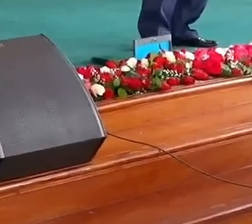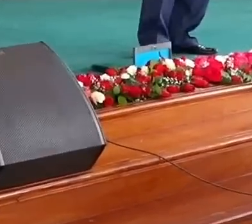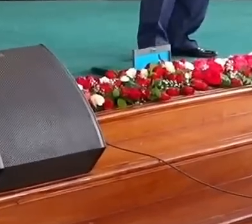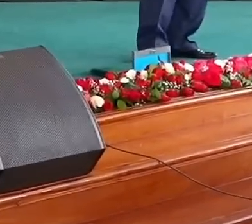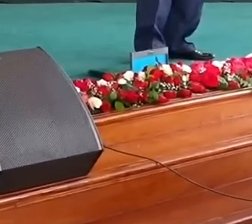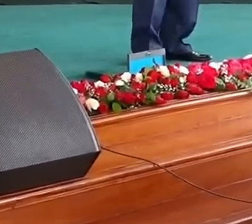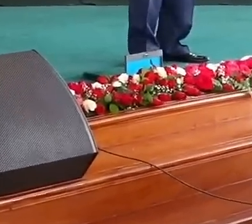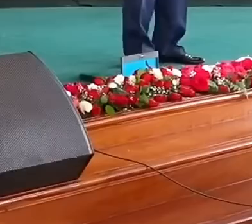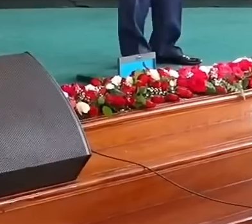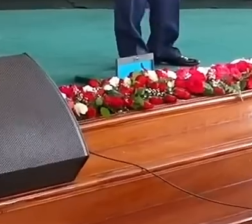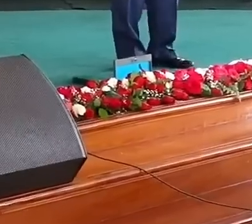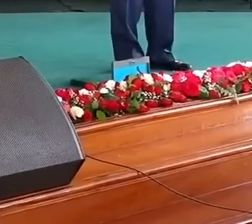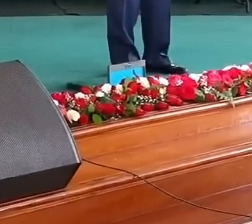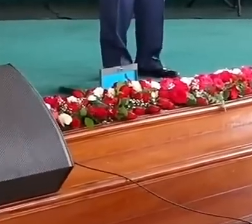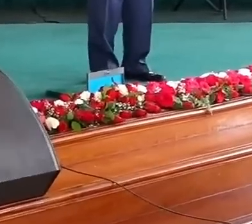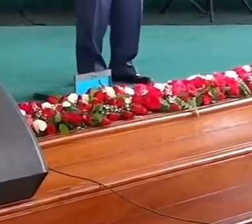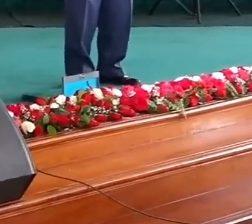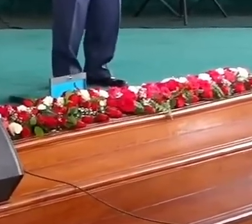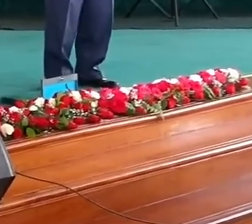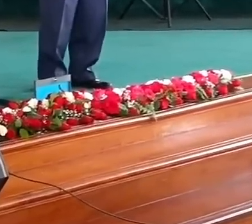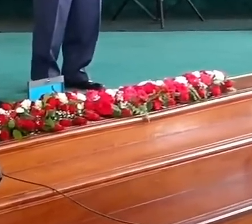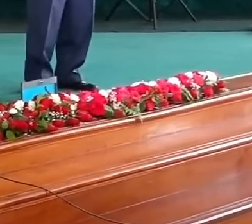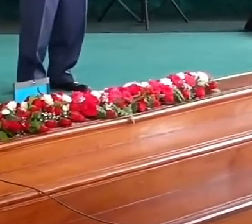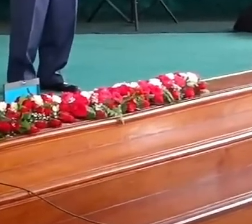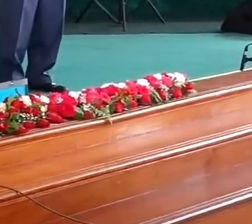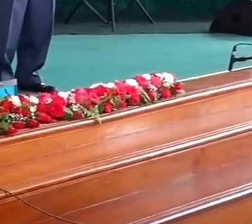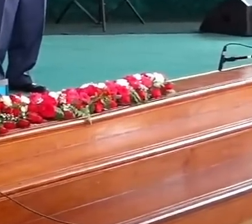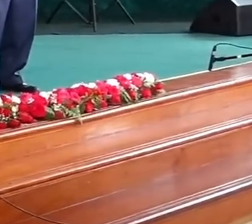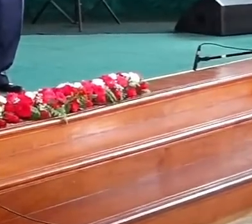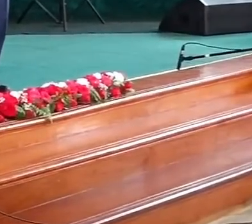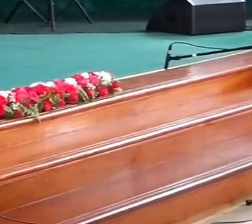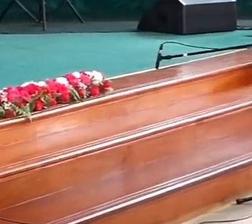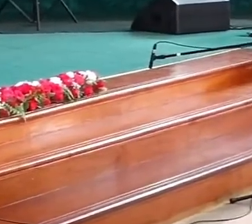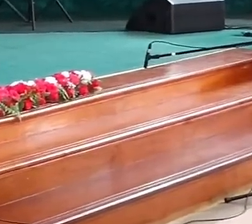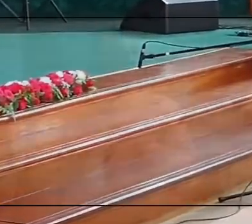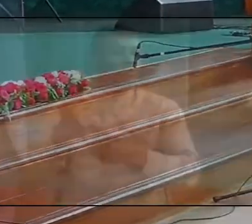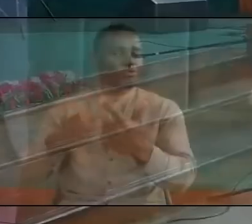Ellen White speaks of the day to come.